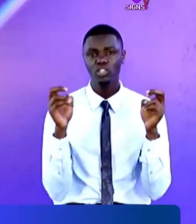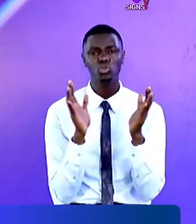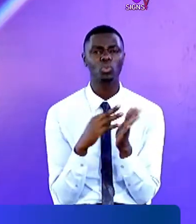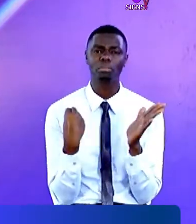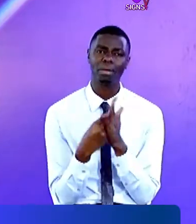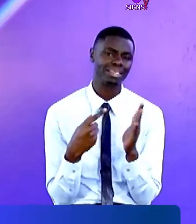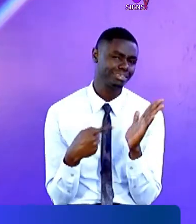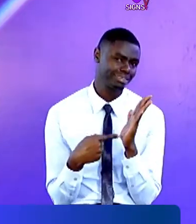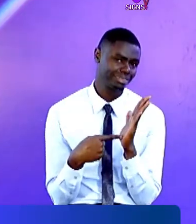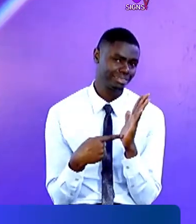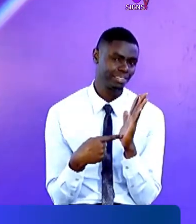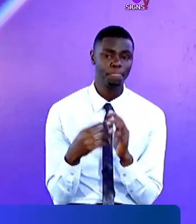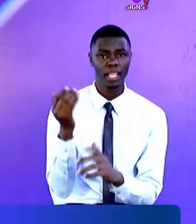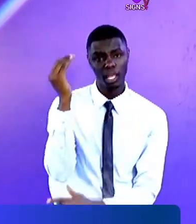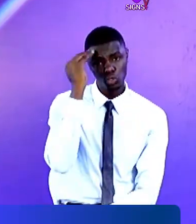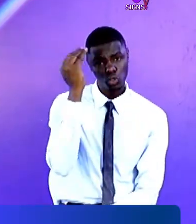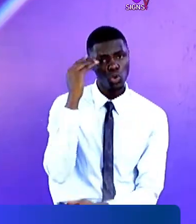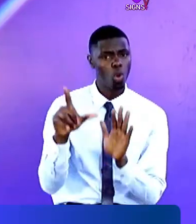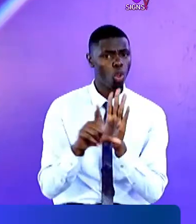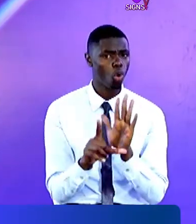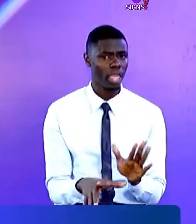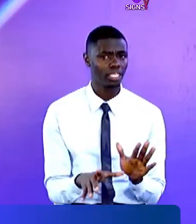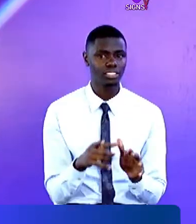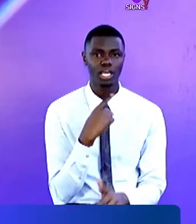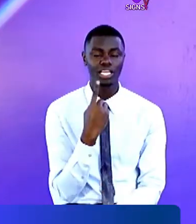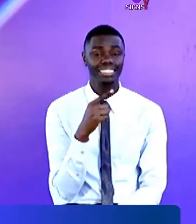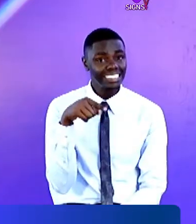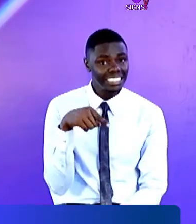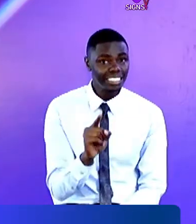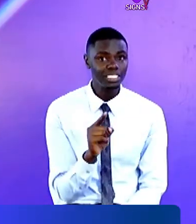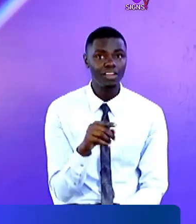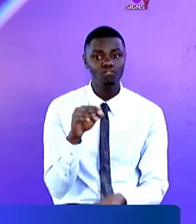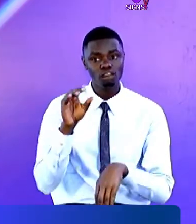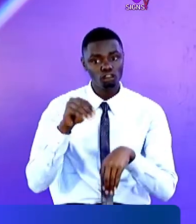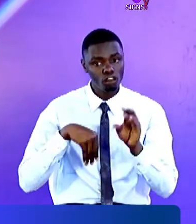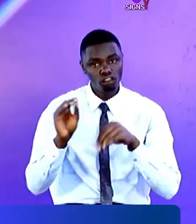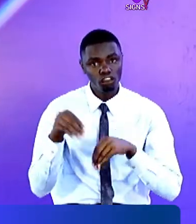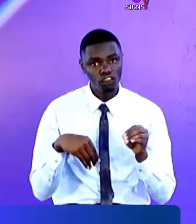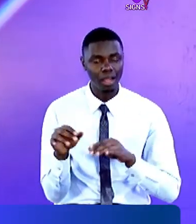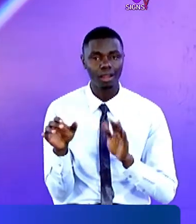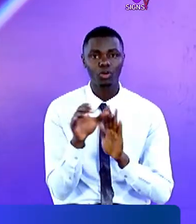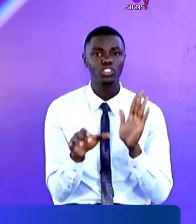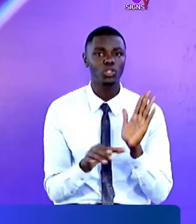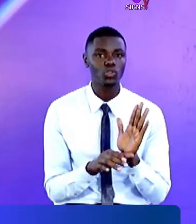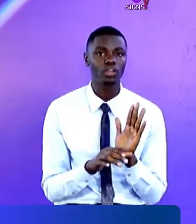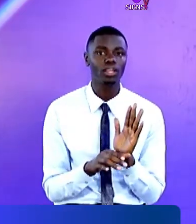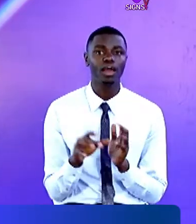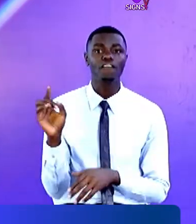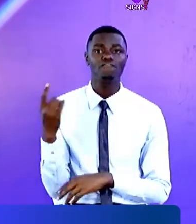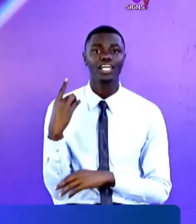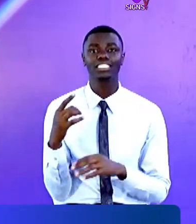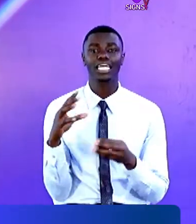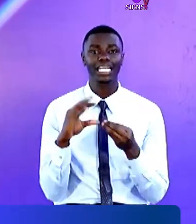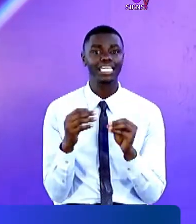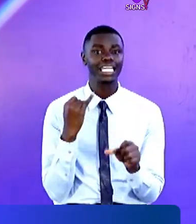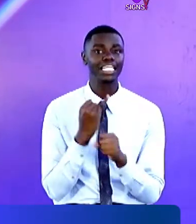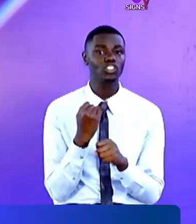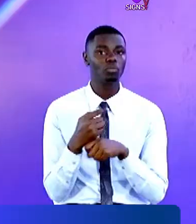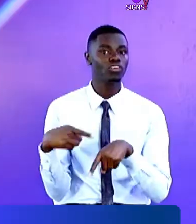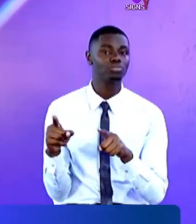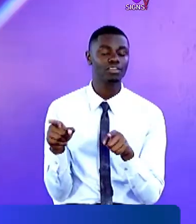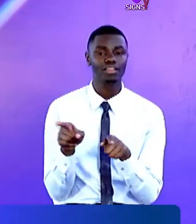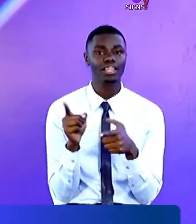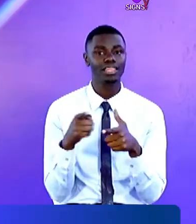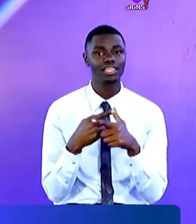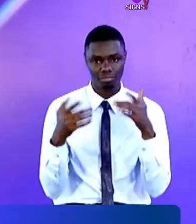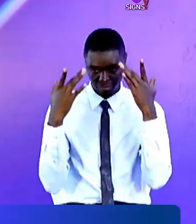Do you know lawyers who are the ones who crafted the Constitution first of all, created for them jobs and even determined that they